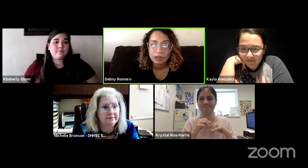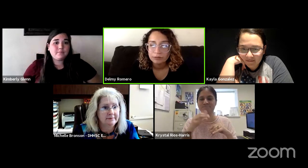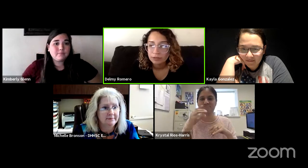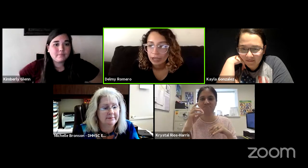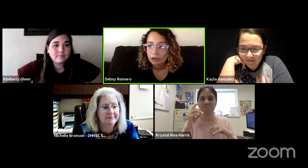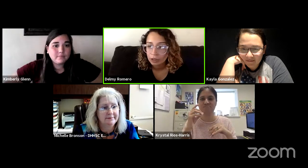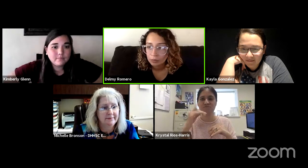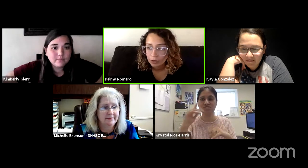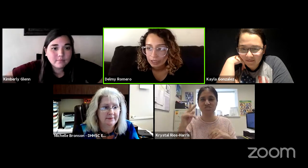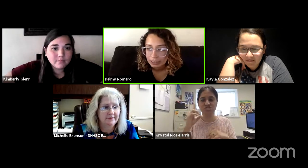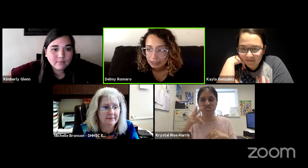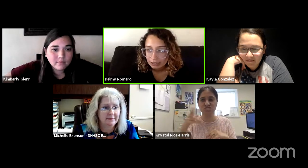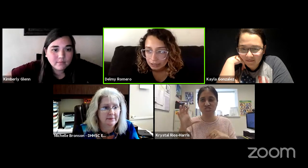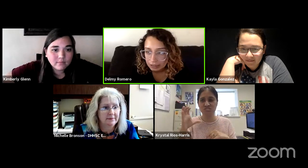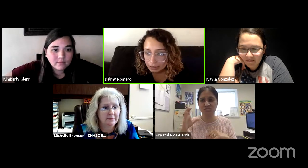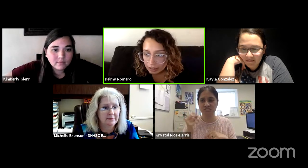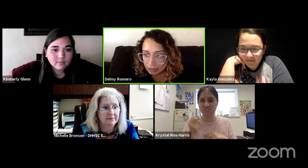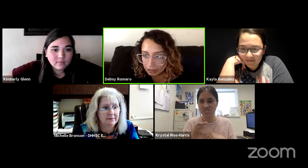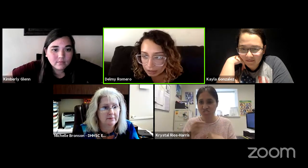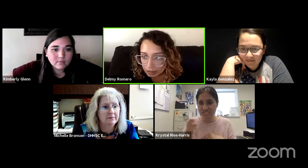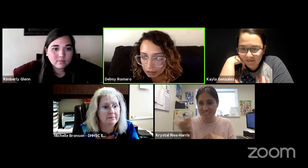Go ahead, category and points.